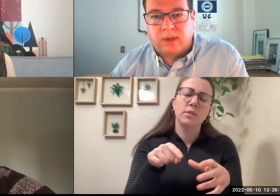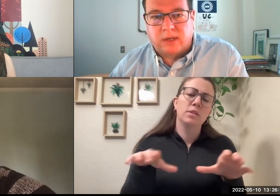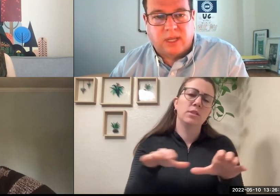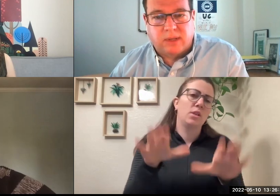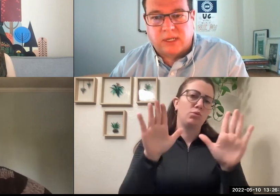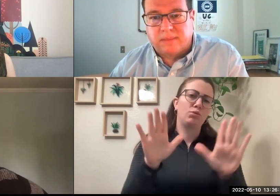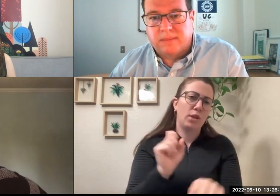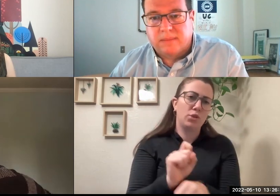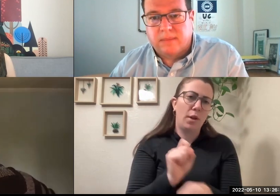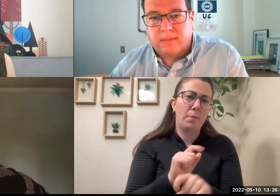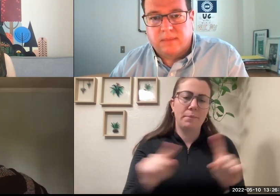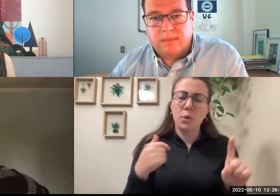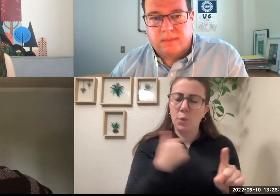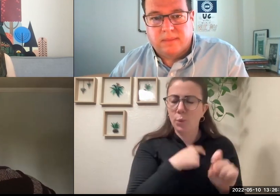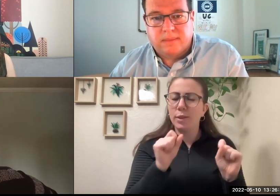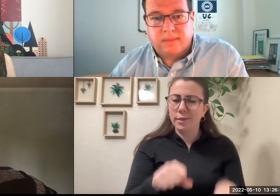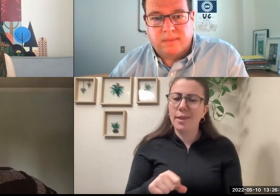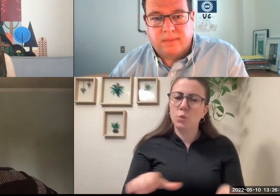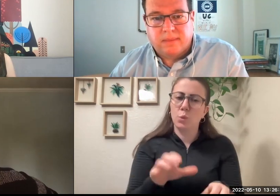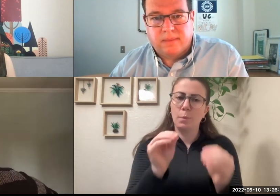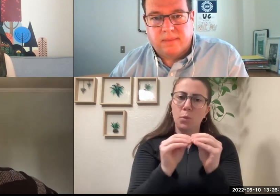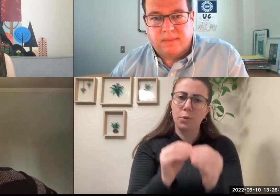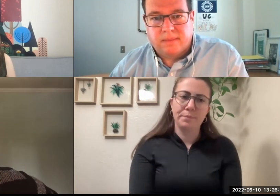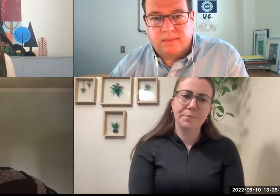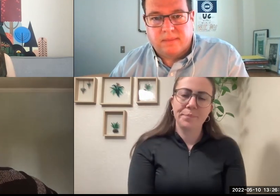more that we could do. Great, thanks.